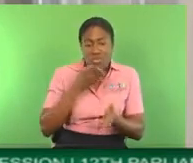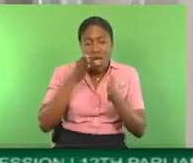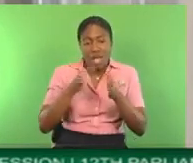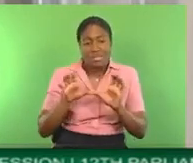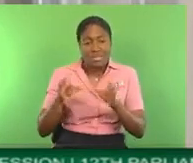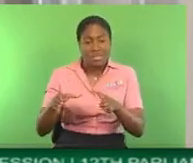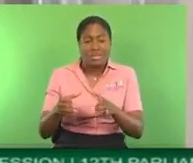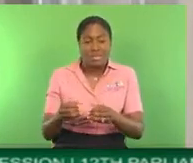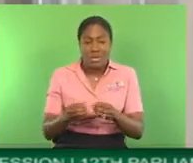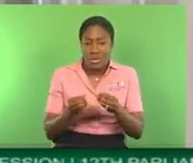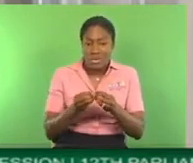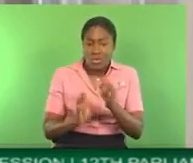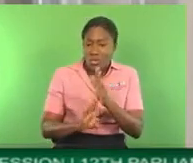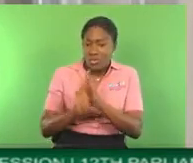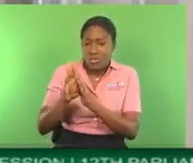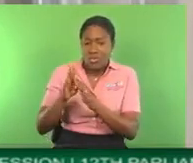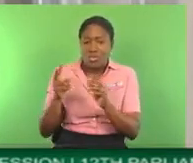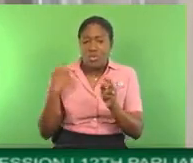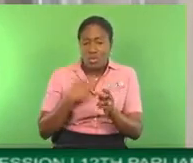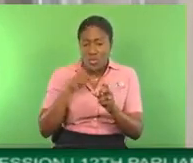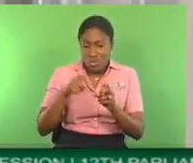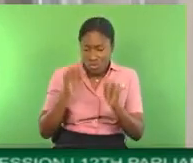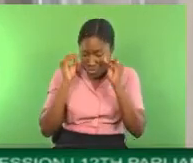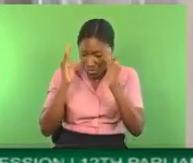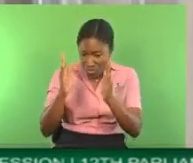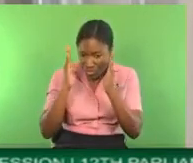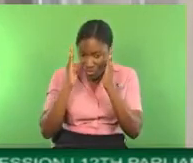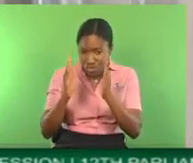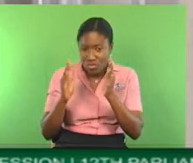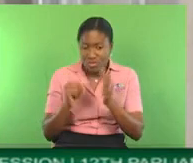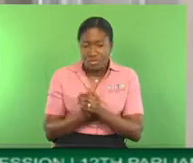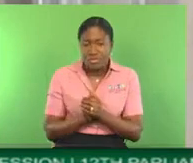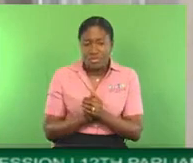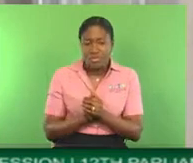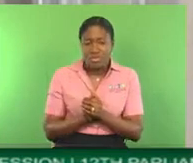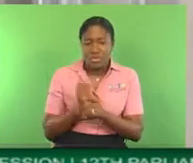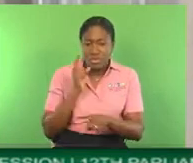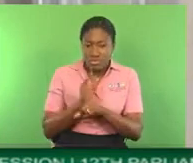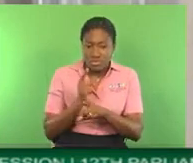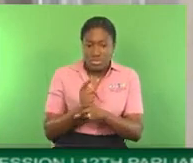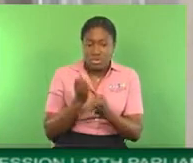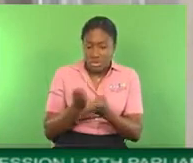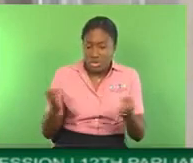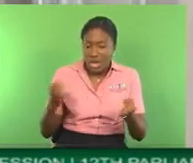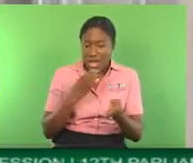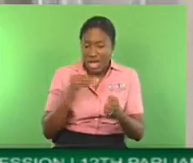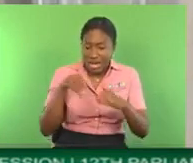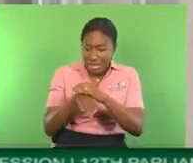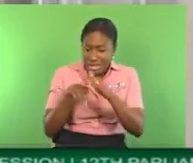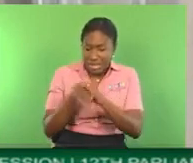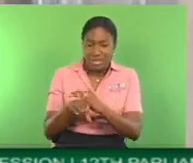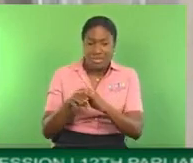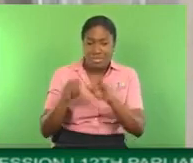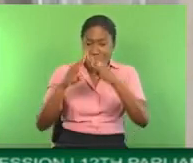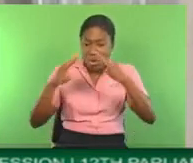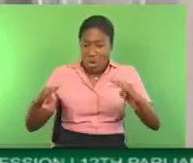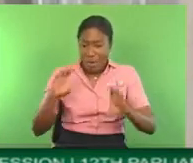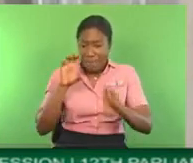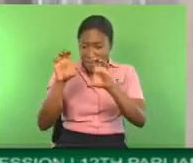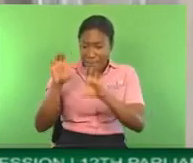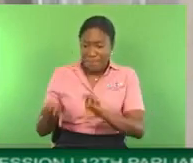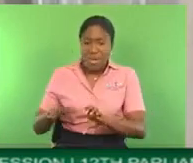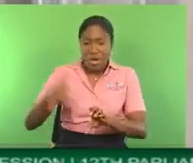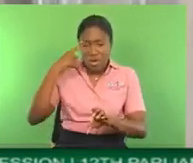sector. It is high time we prioritize the establishment of well-equipped and accessible packing houses across